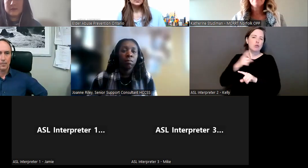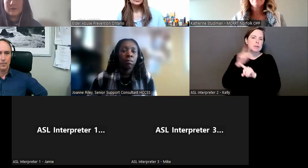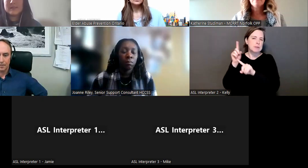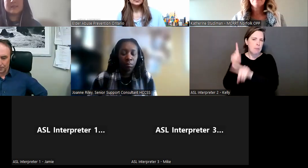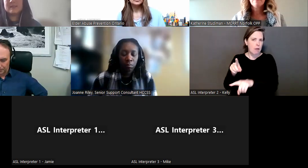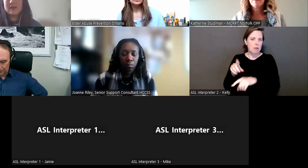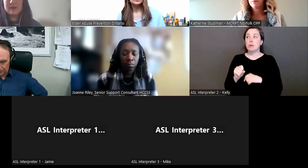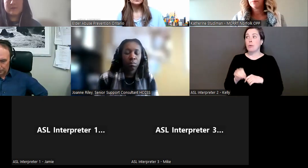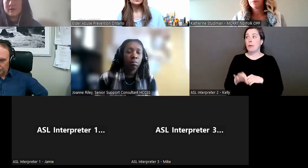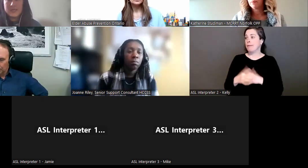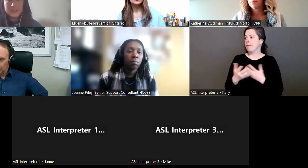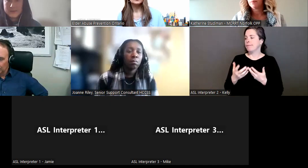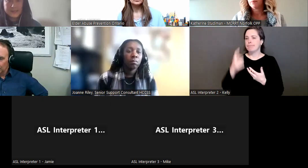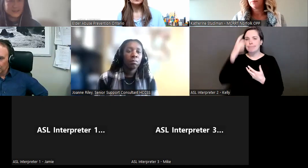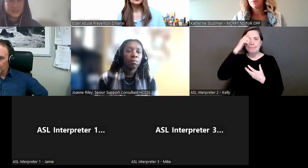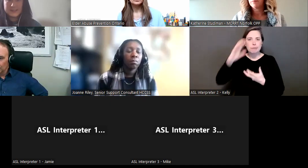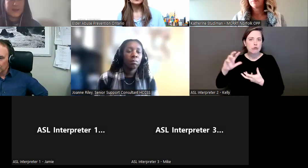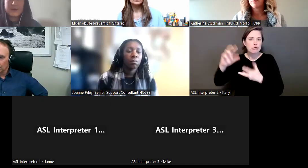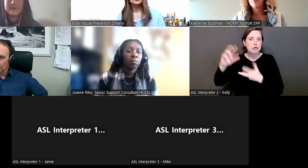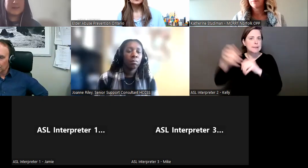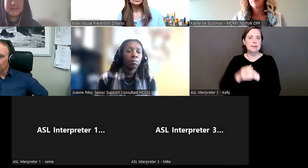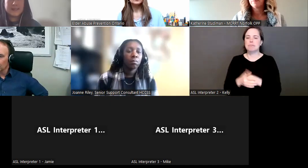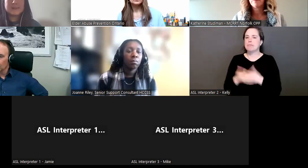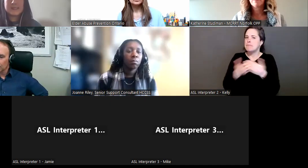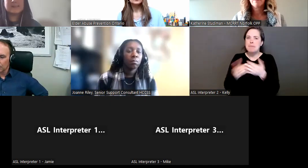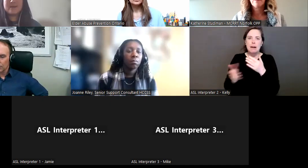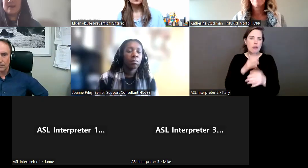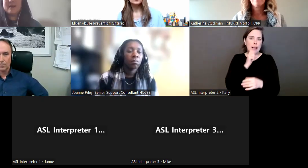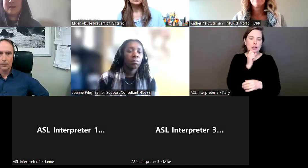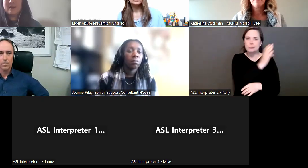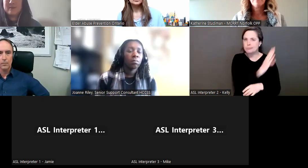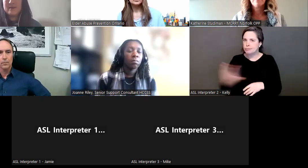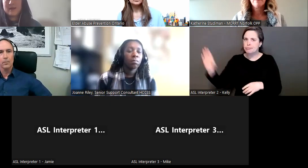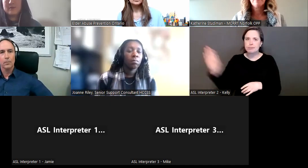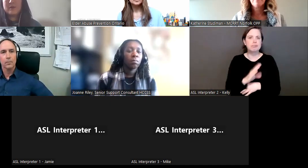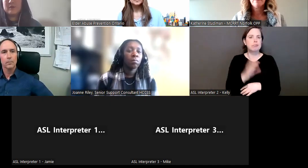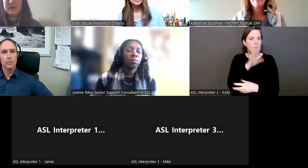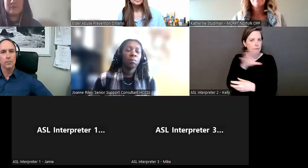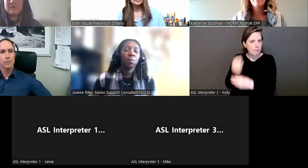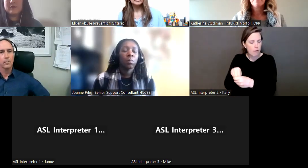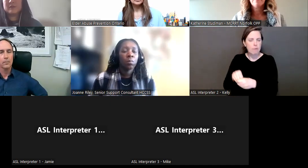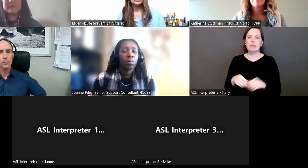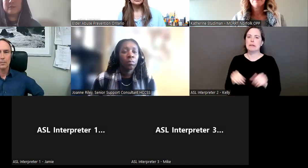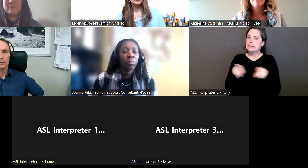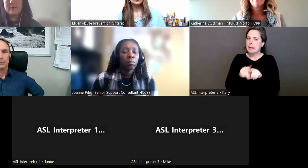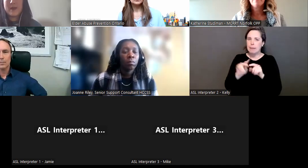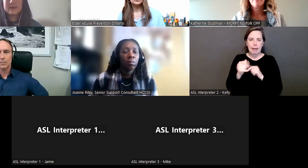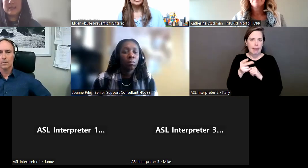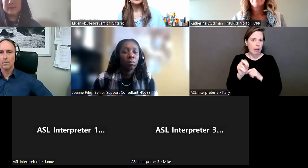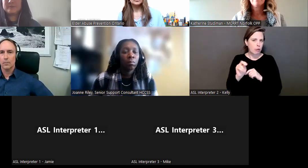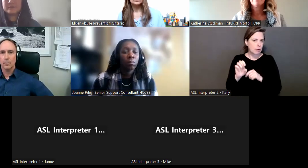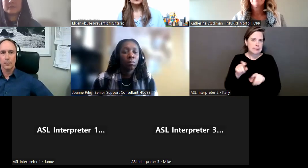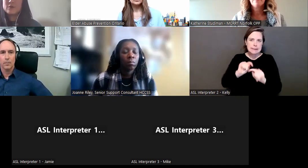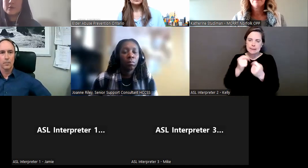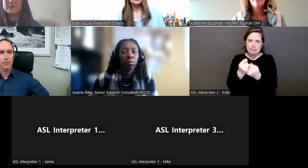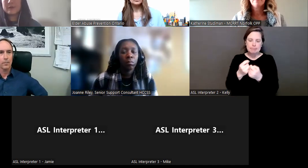a mental health crisis. They cover all age spans, just like Katherine's team does. And then we will get the referrals from the impact